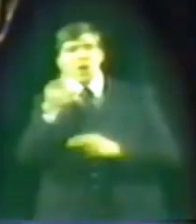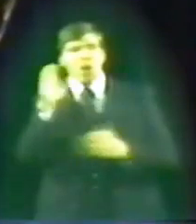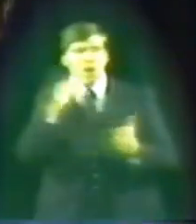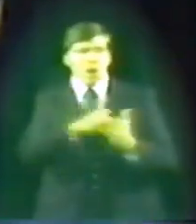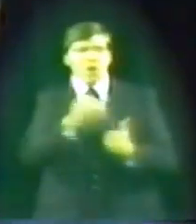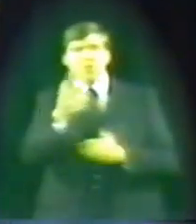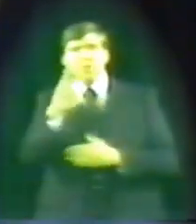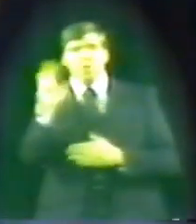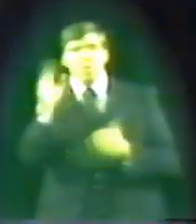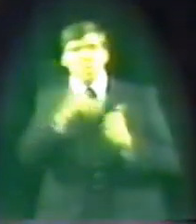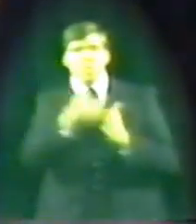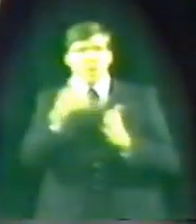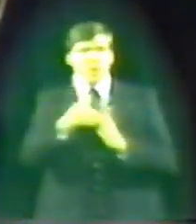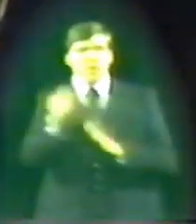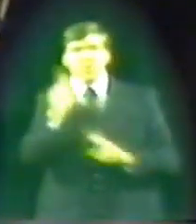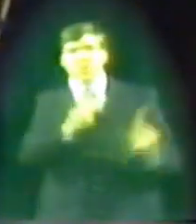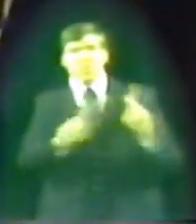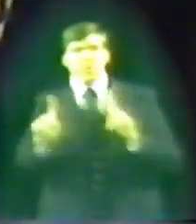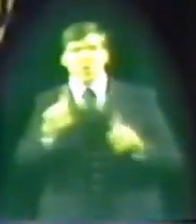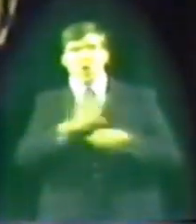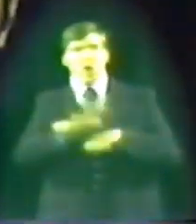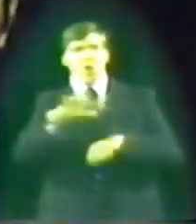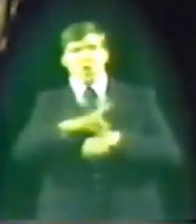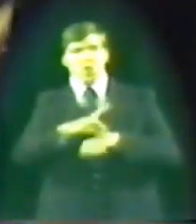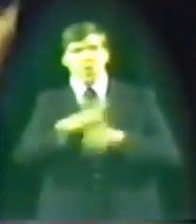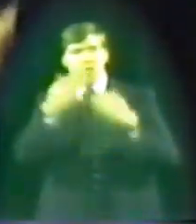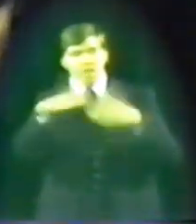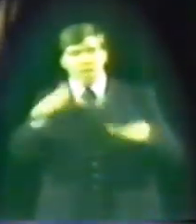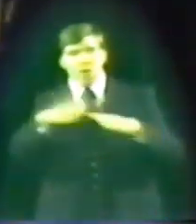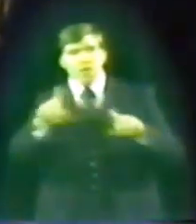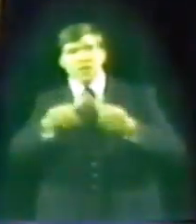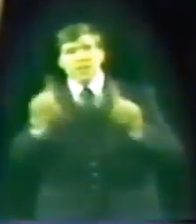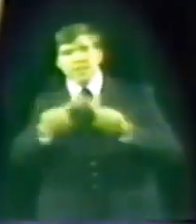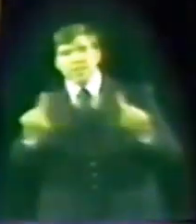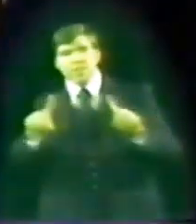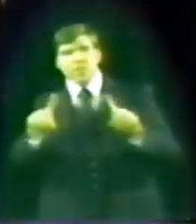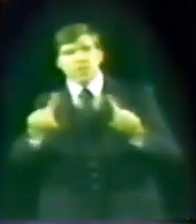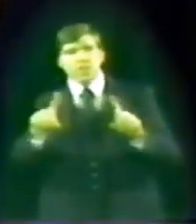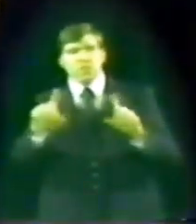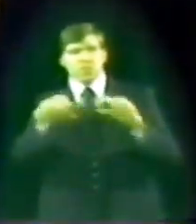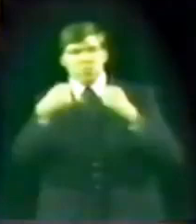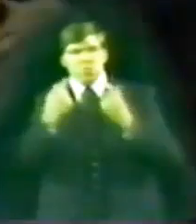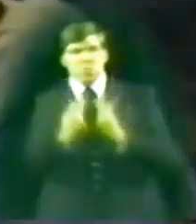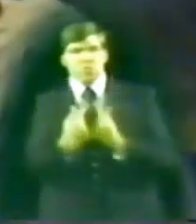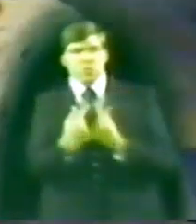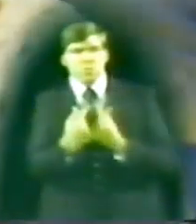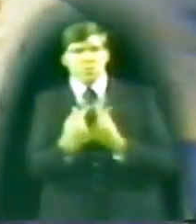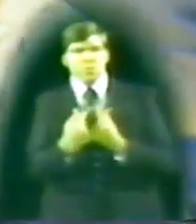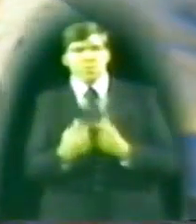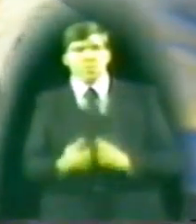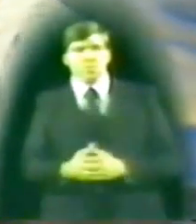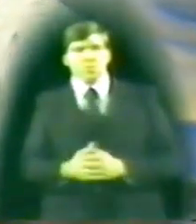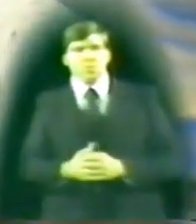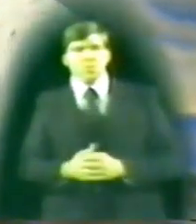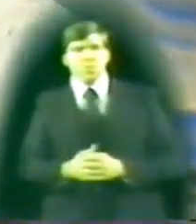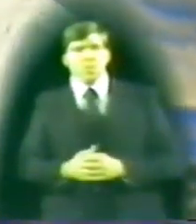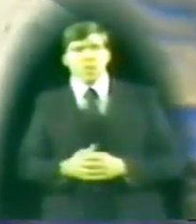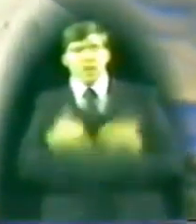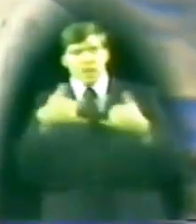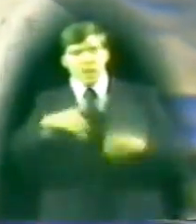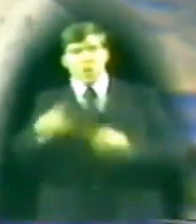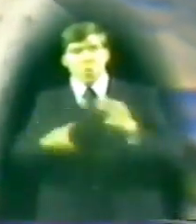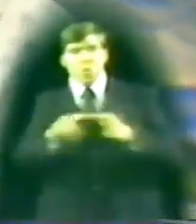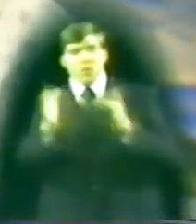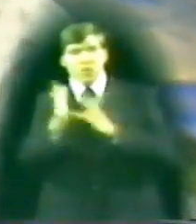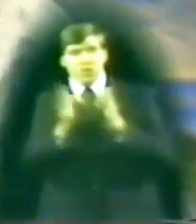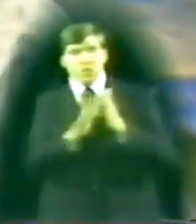of Christians the world over, even though they have divided into numerous separate and differing factions. Yet when